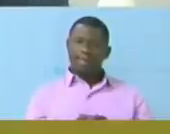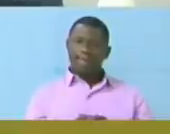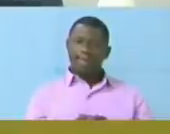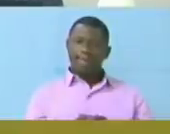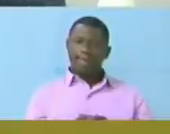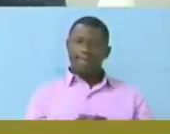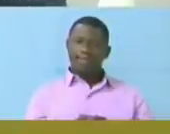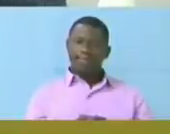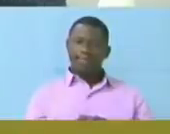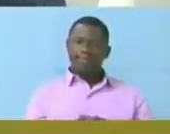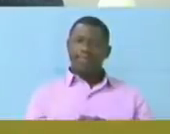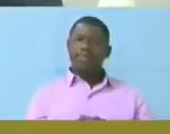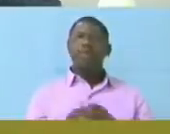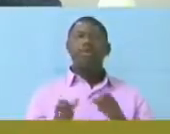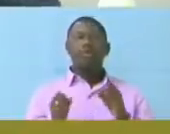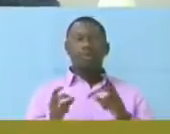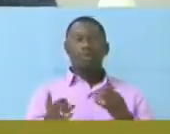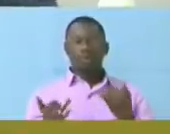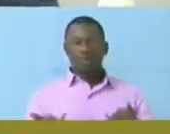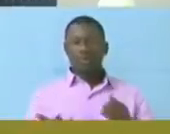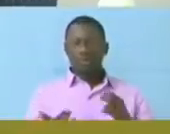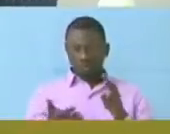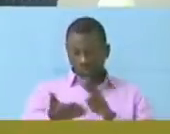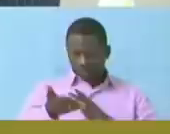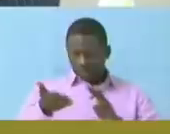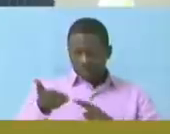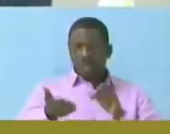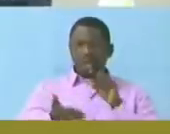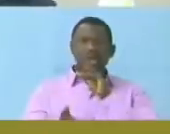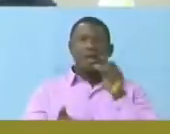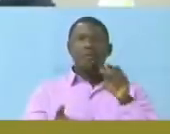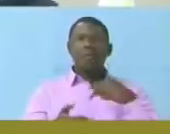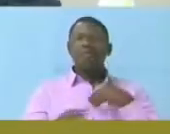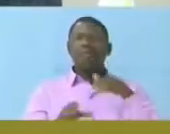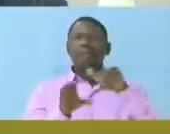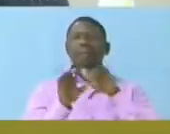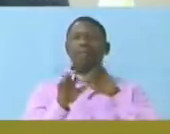Could you read out the names of the members of the task